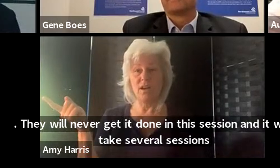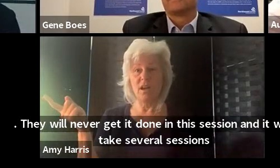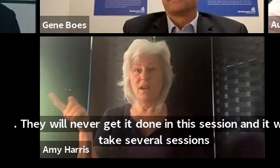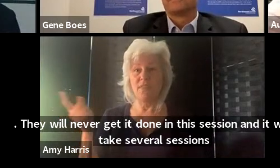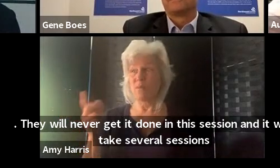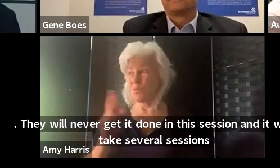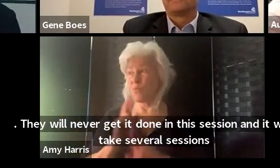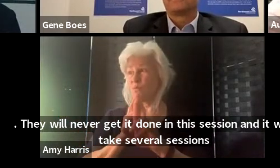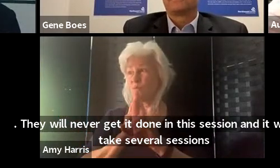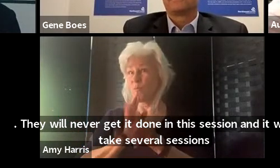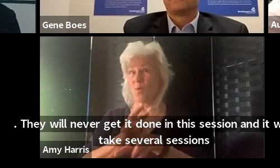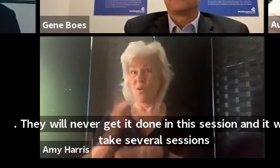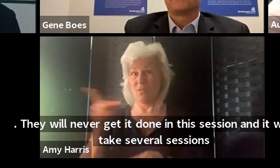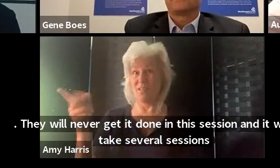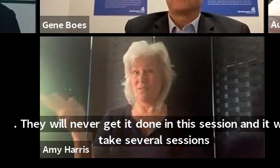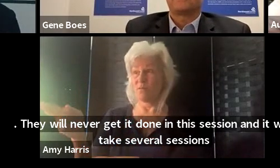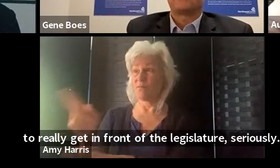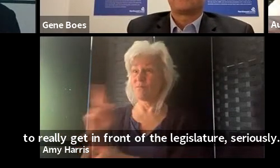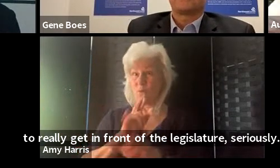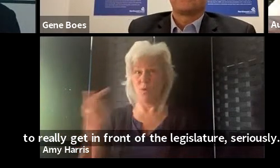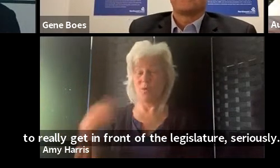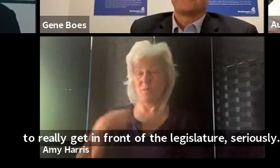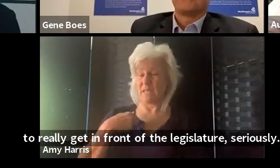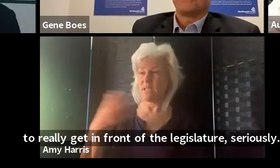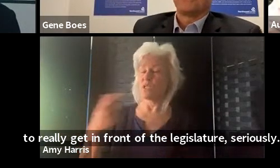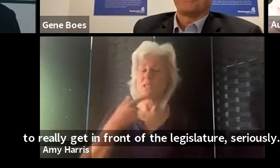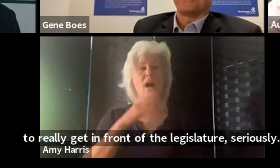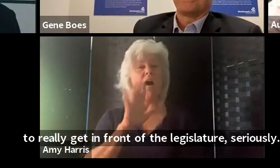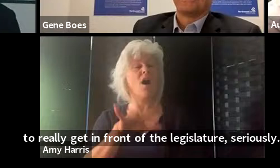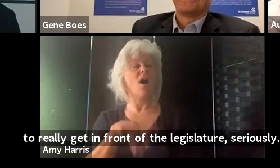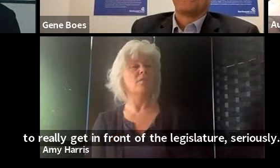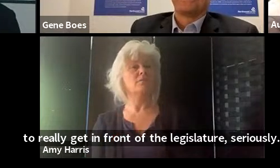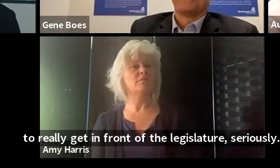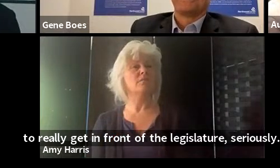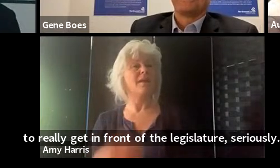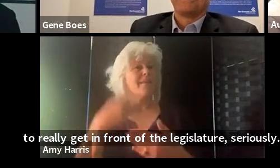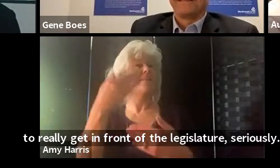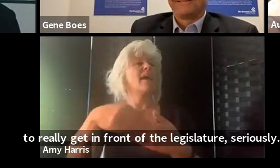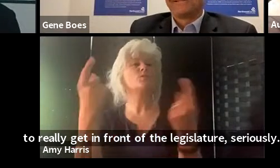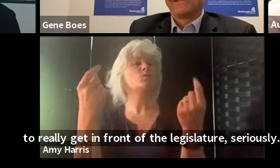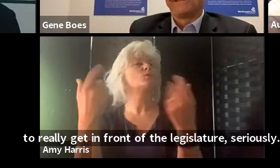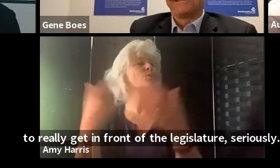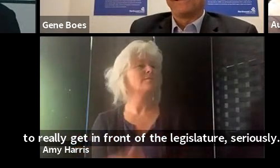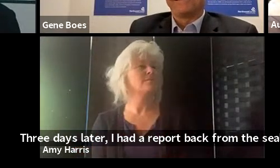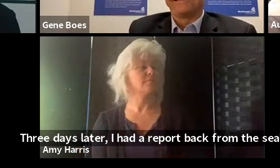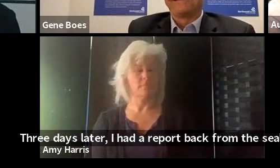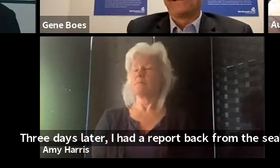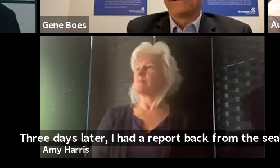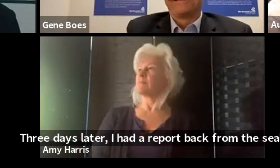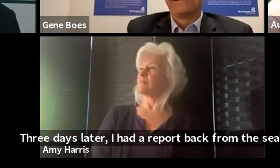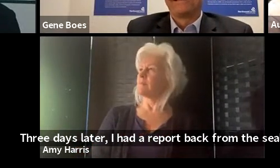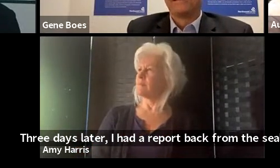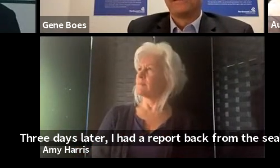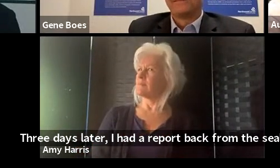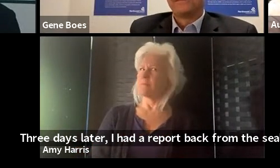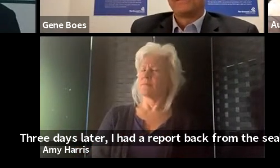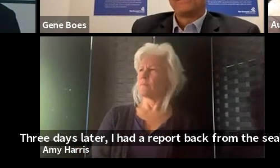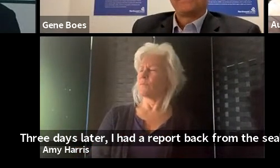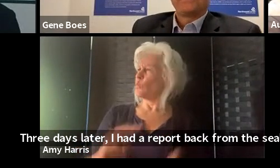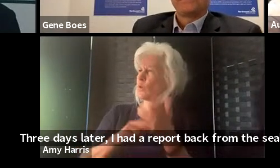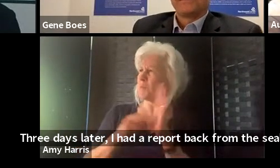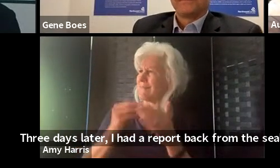back from Cecile saying, what do we do next? I said, what do you do